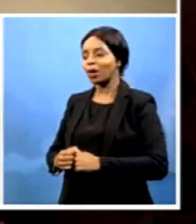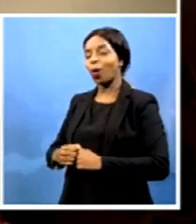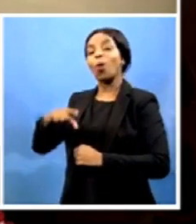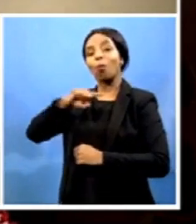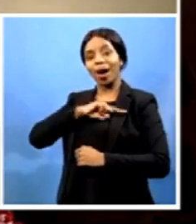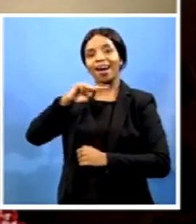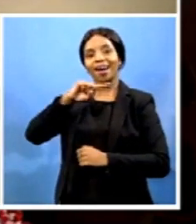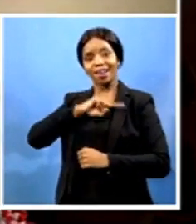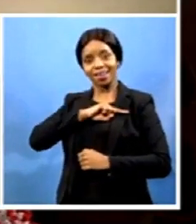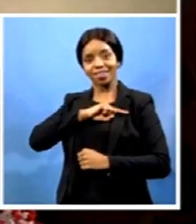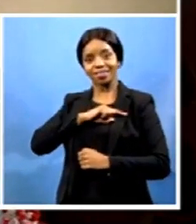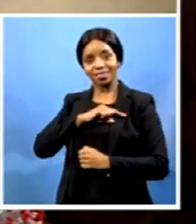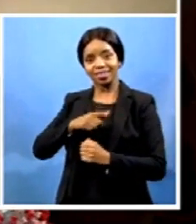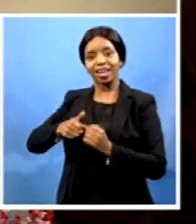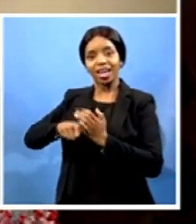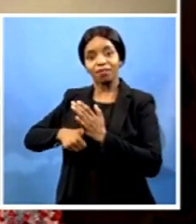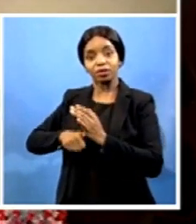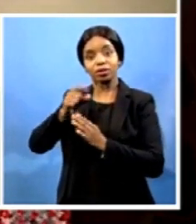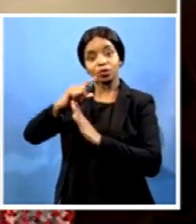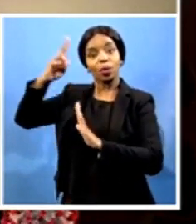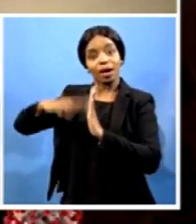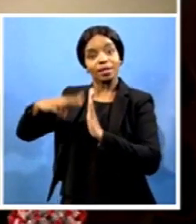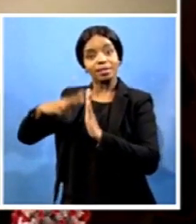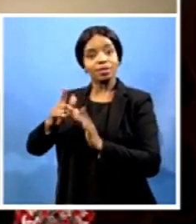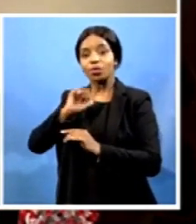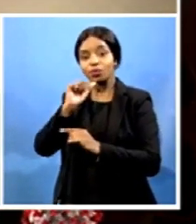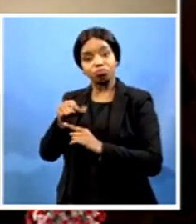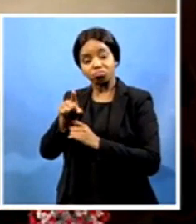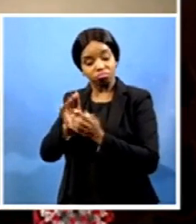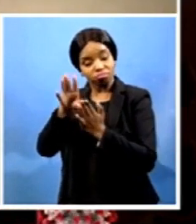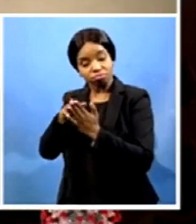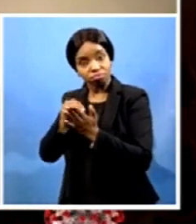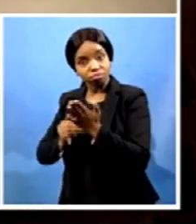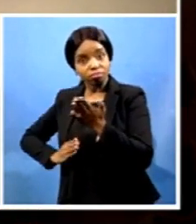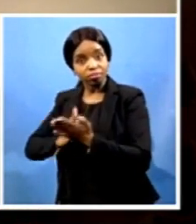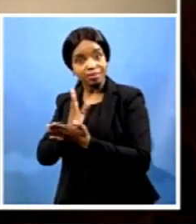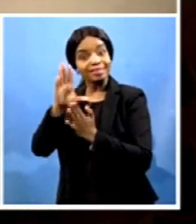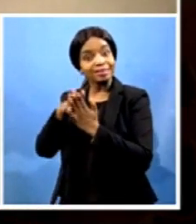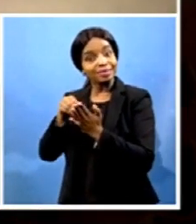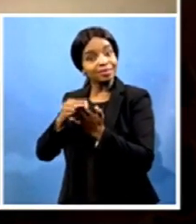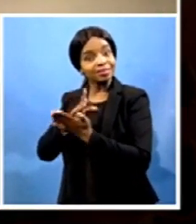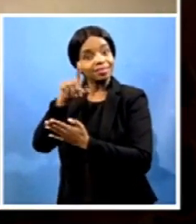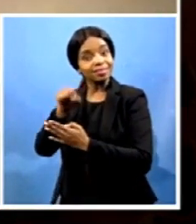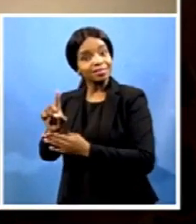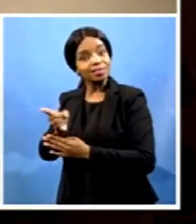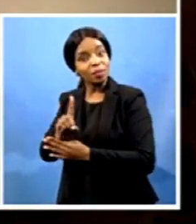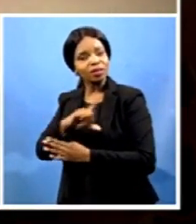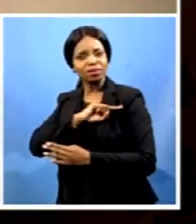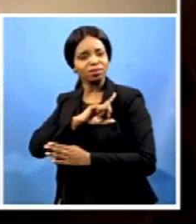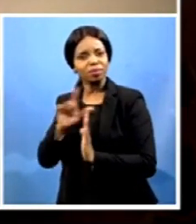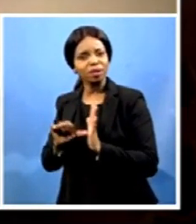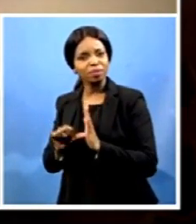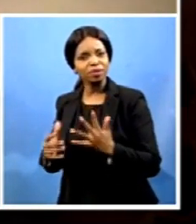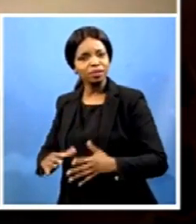much on copyright. What is copyright and why is it so important? I think copyright is